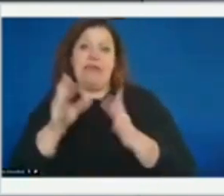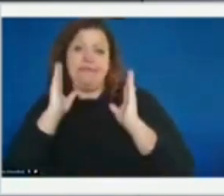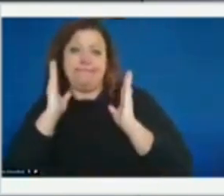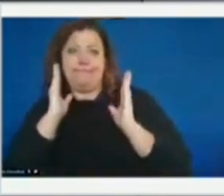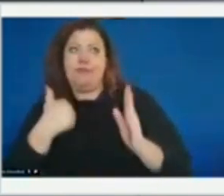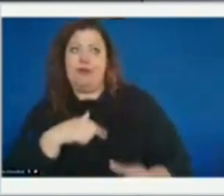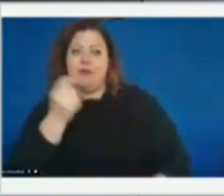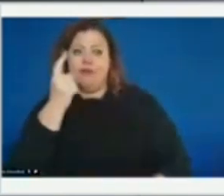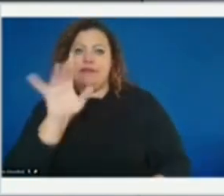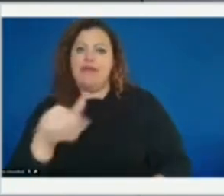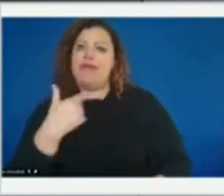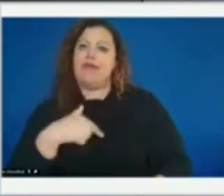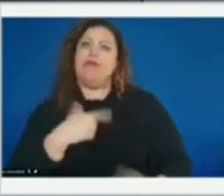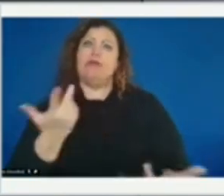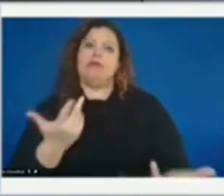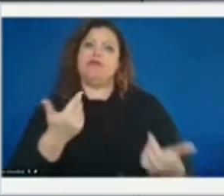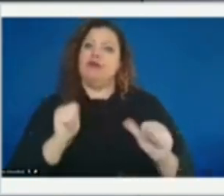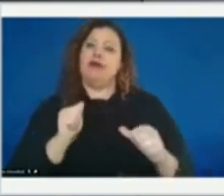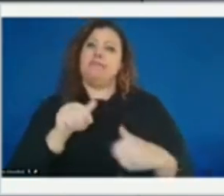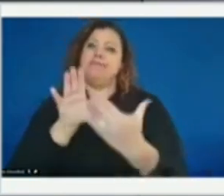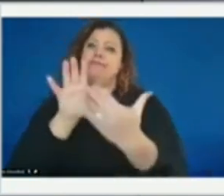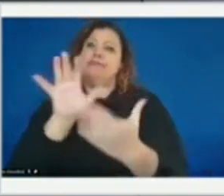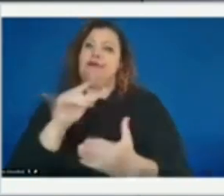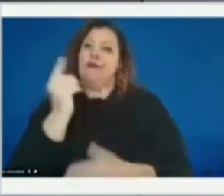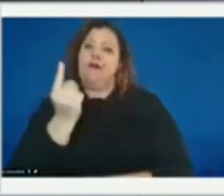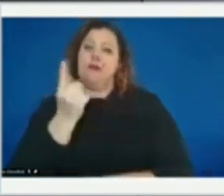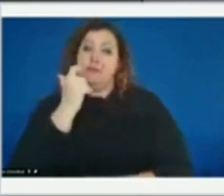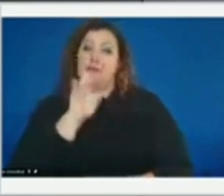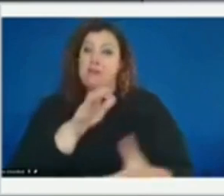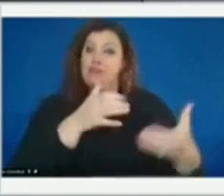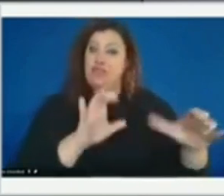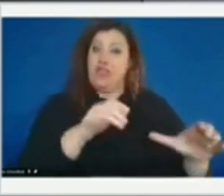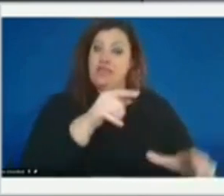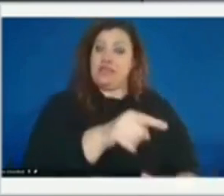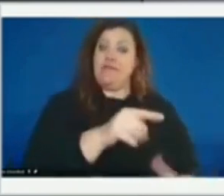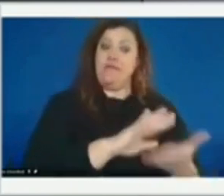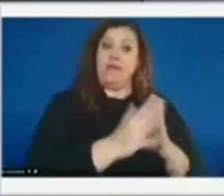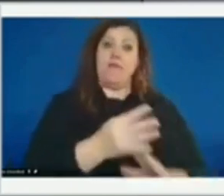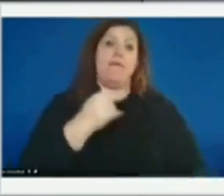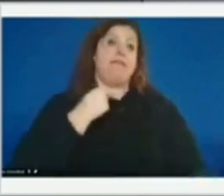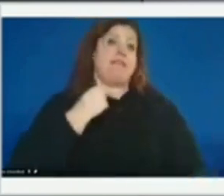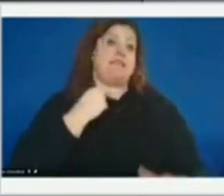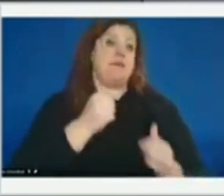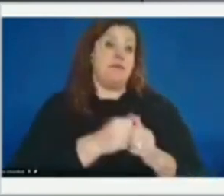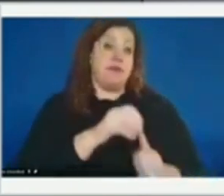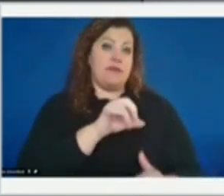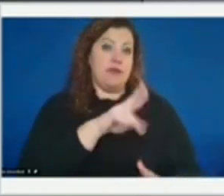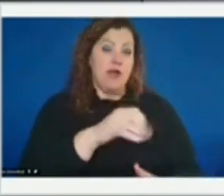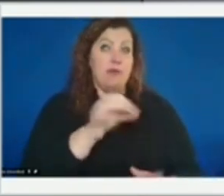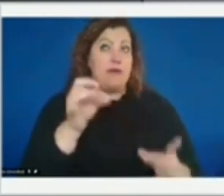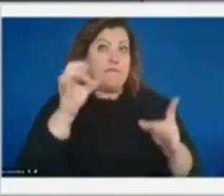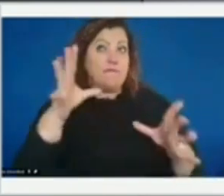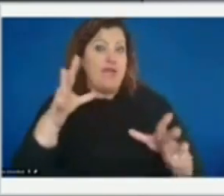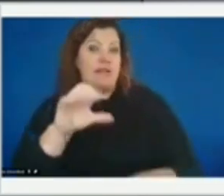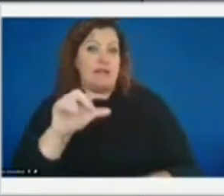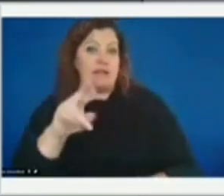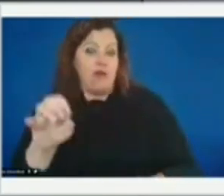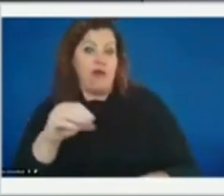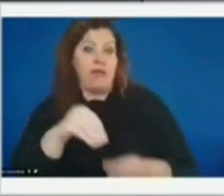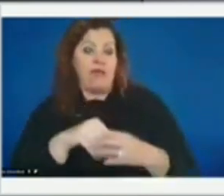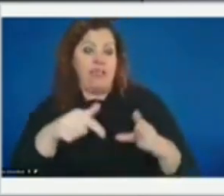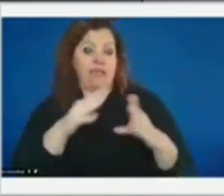that all the time. Because your chances of being victimized by crime, let alone violent crime, within this city